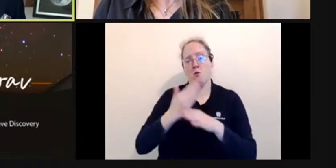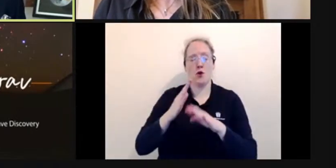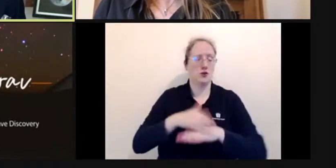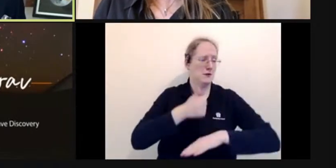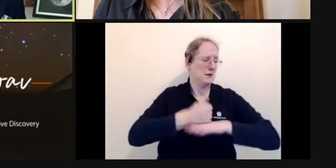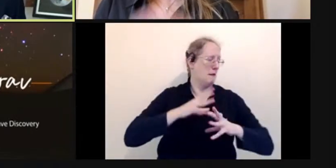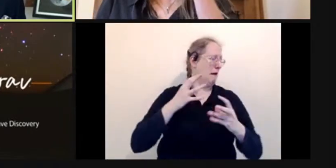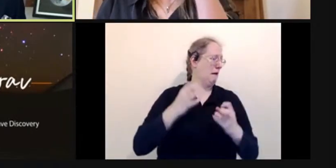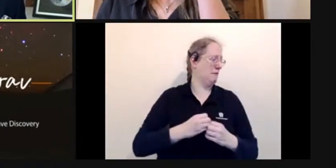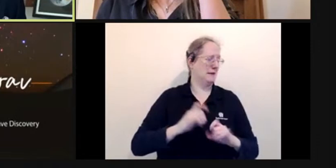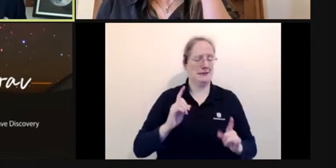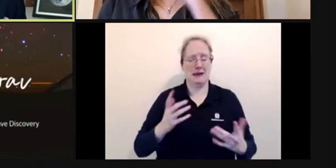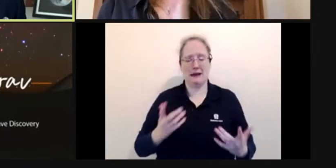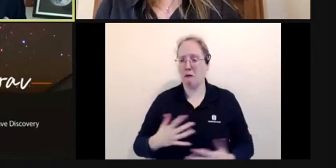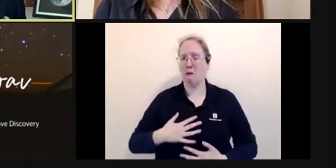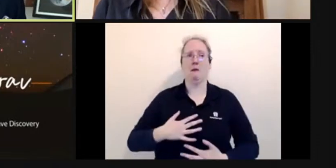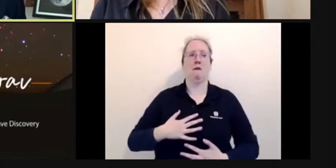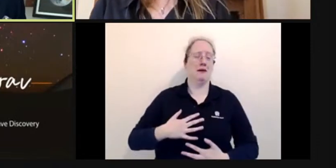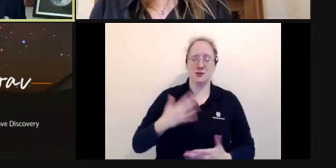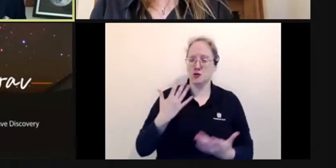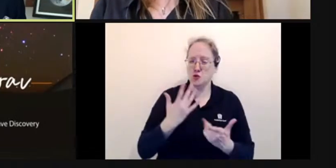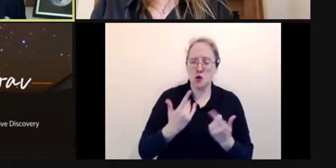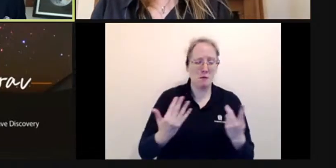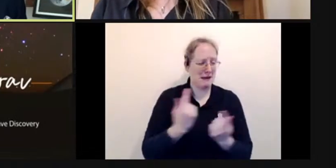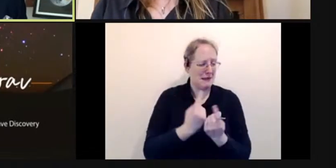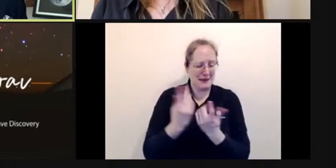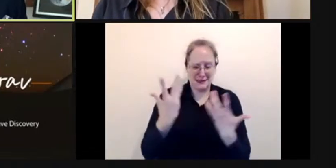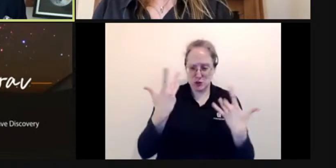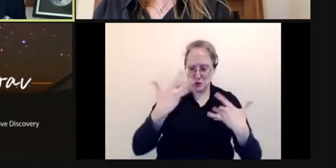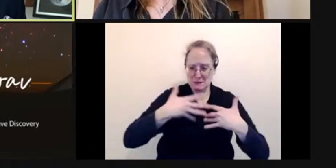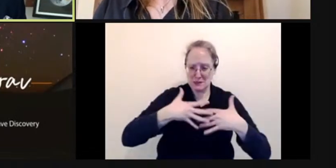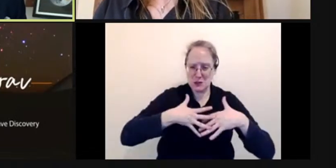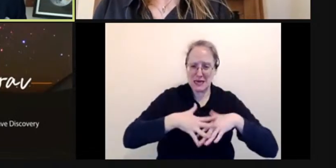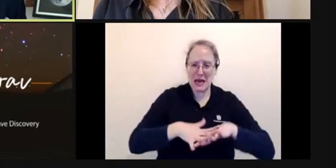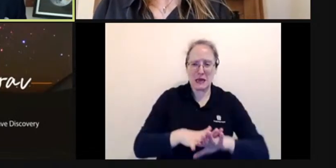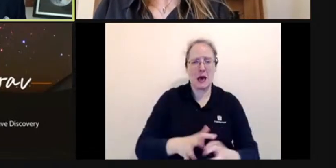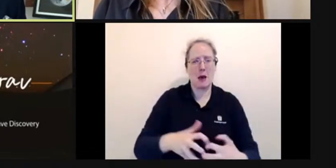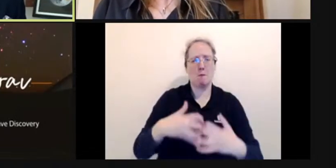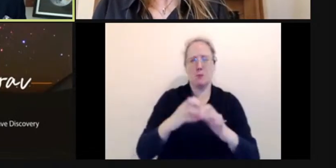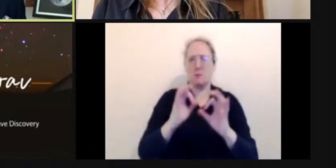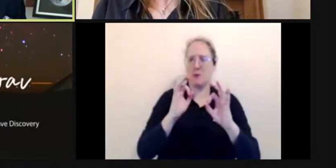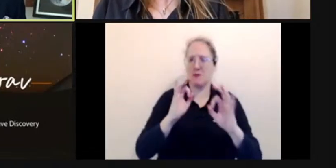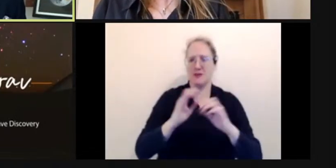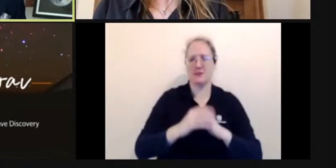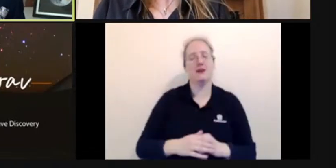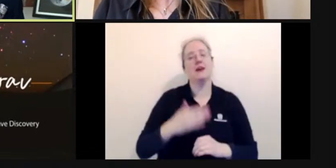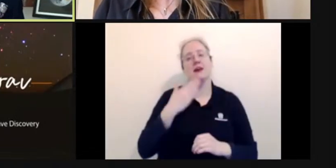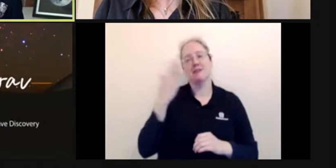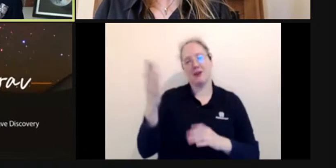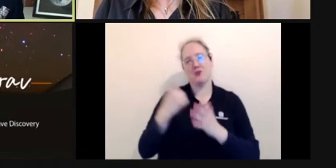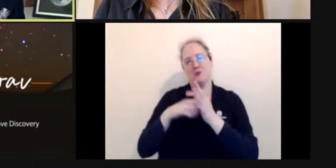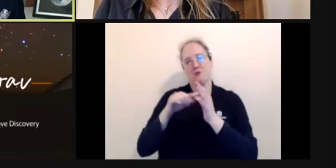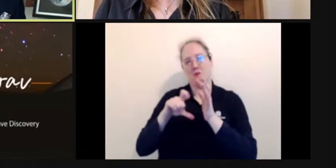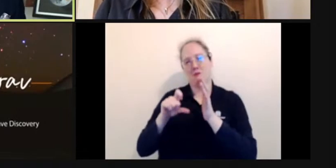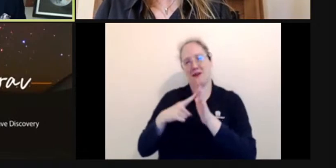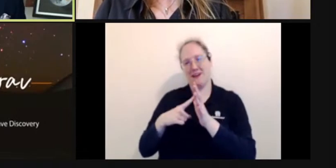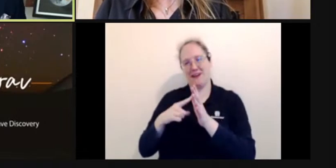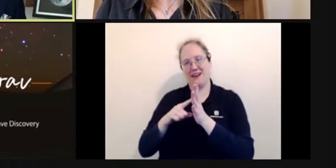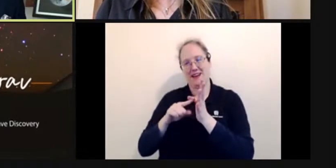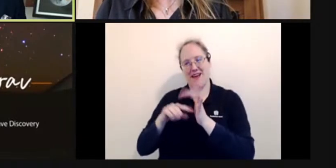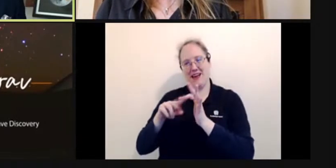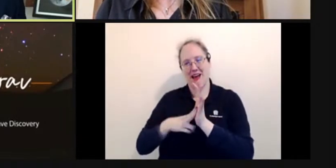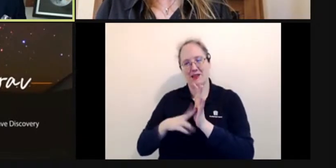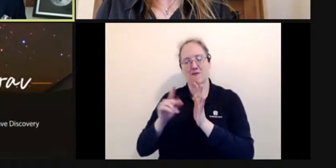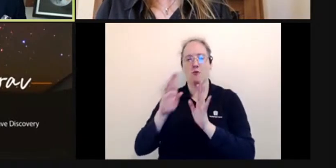possible. It's like so many moving parts. You've done an amazing job as ever. Huge thanks to my colleague, Becca Allen, for